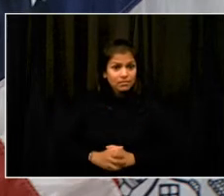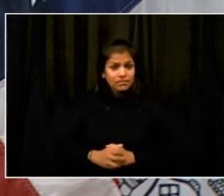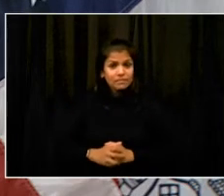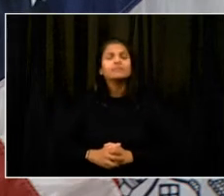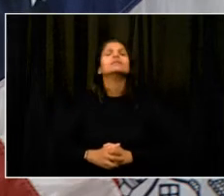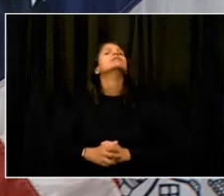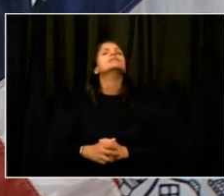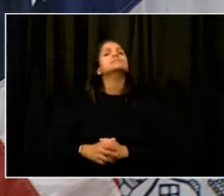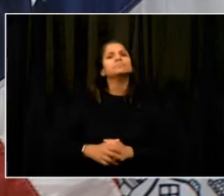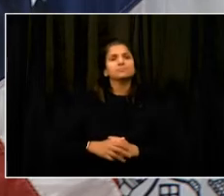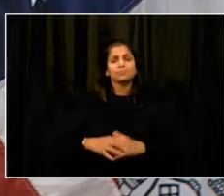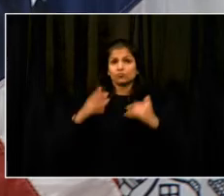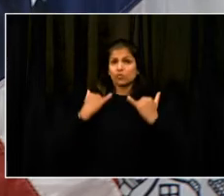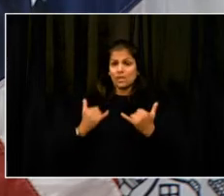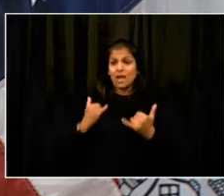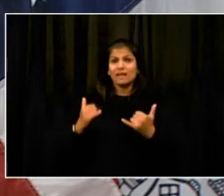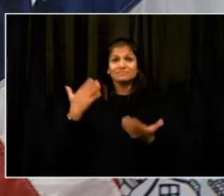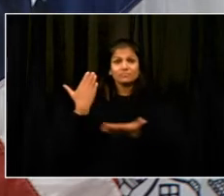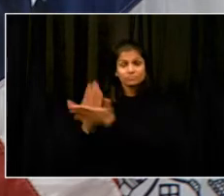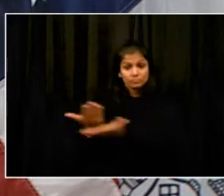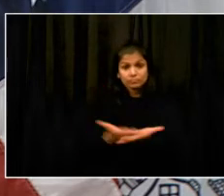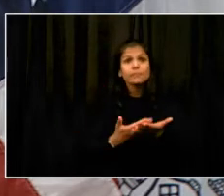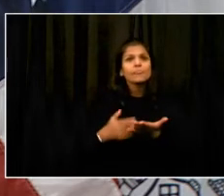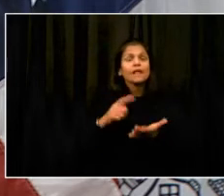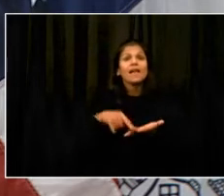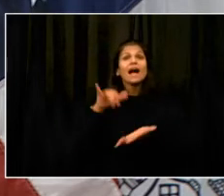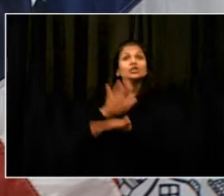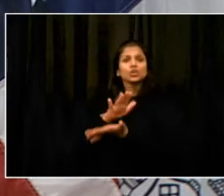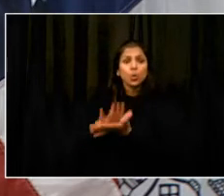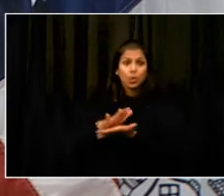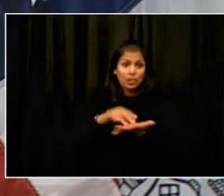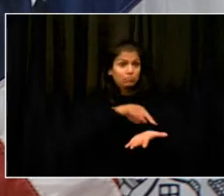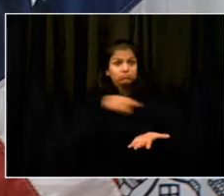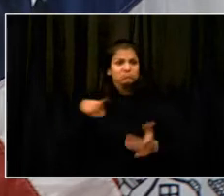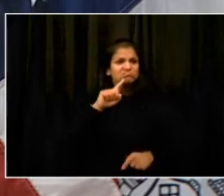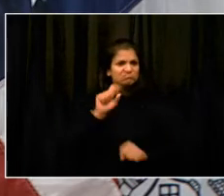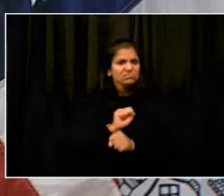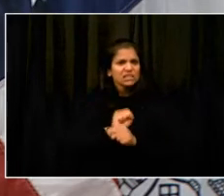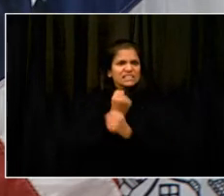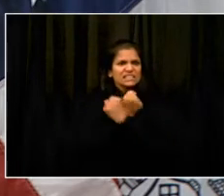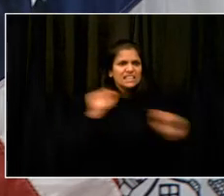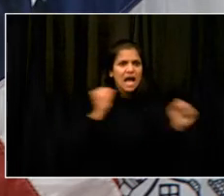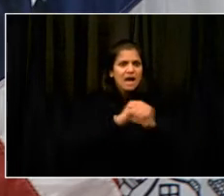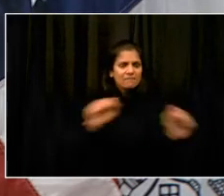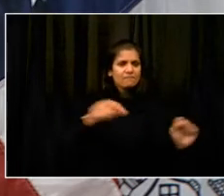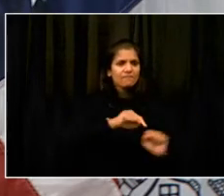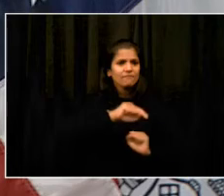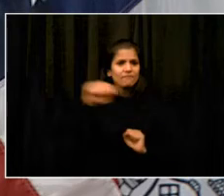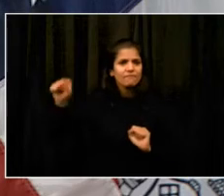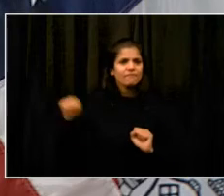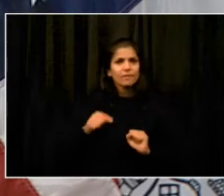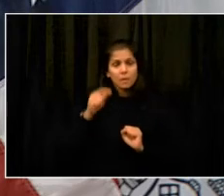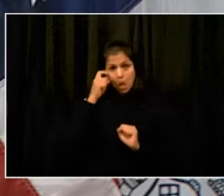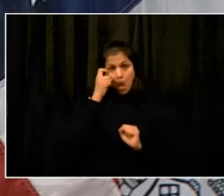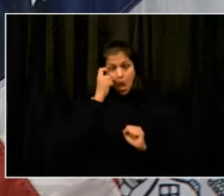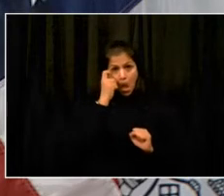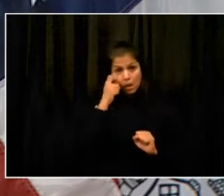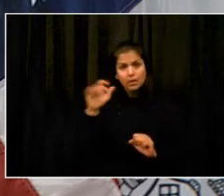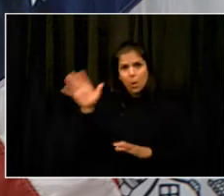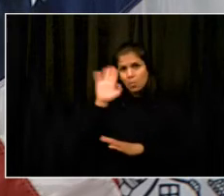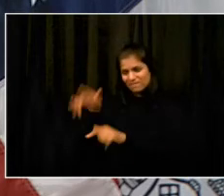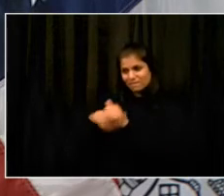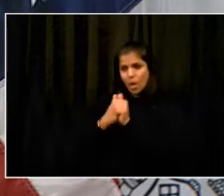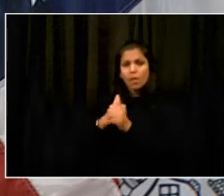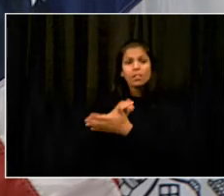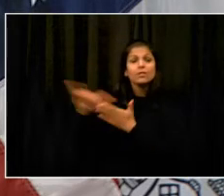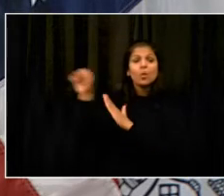we'll follow state guidance for sure, but this is a new approach. As I said, we've talked about the previous 3% standard.